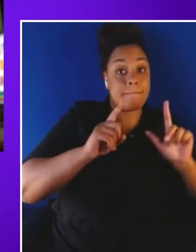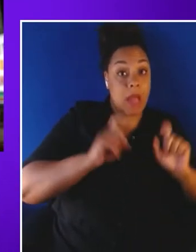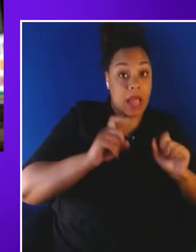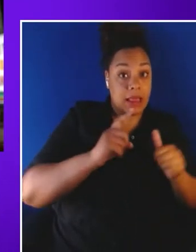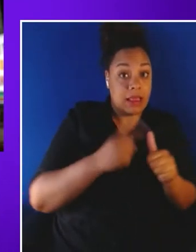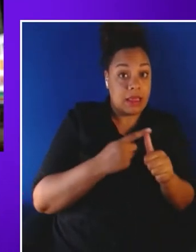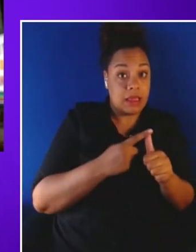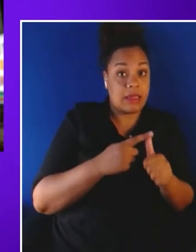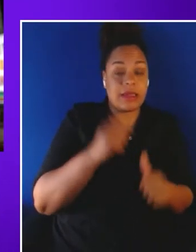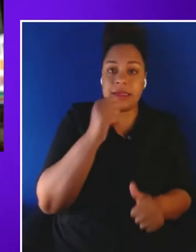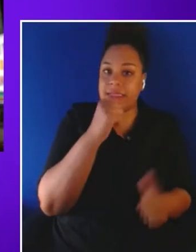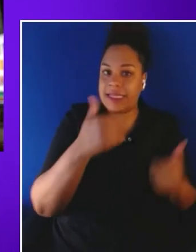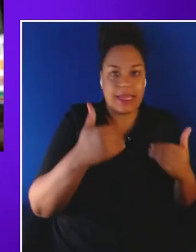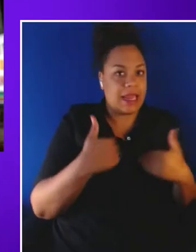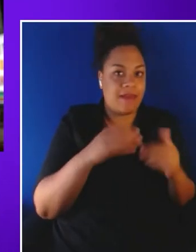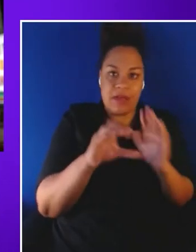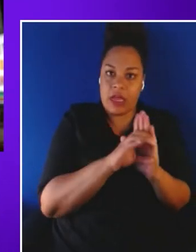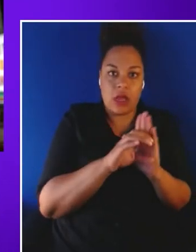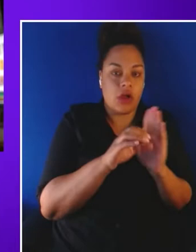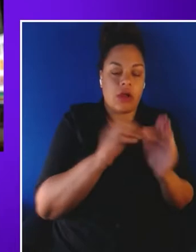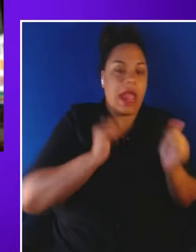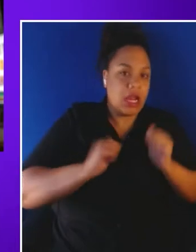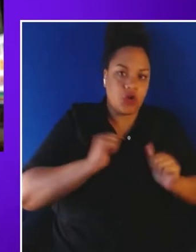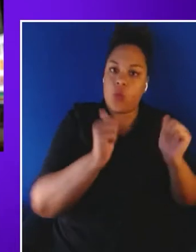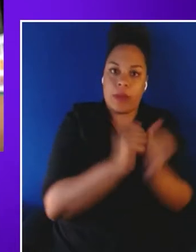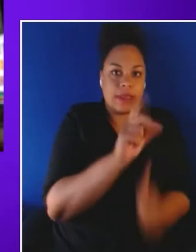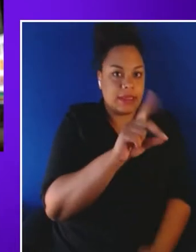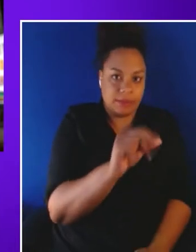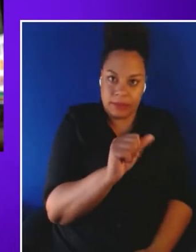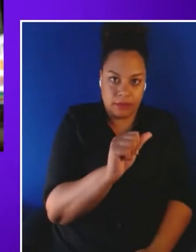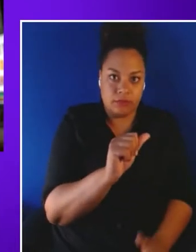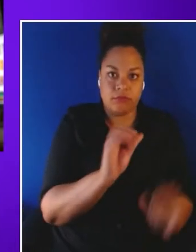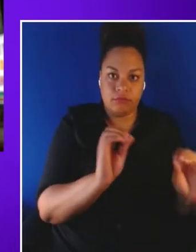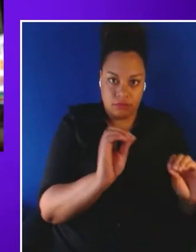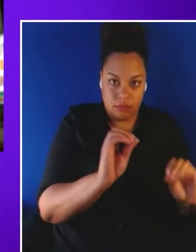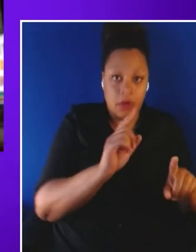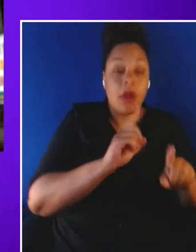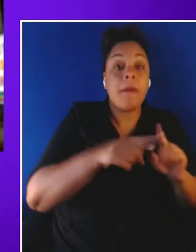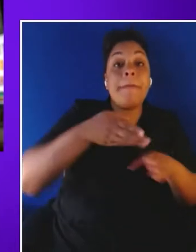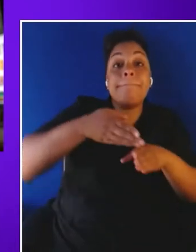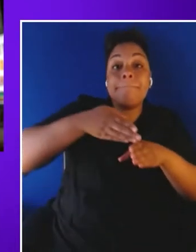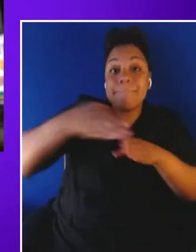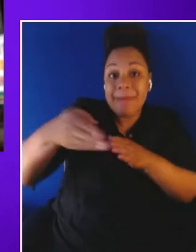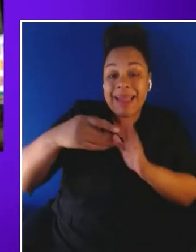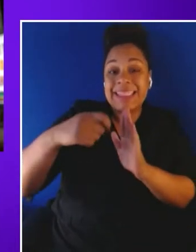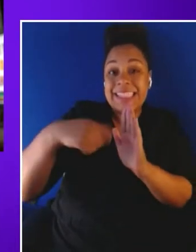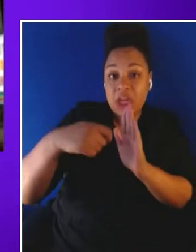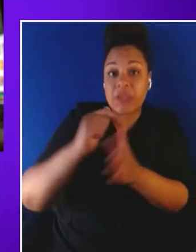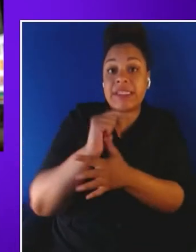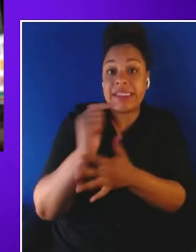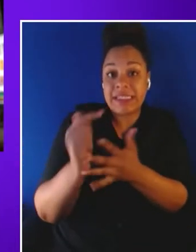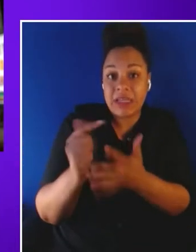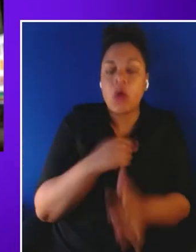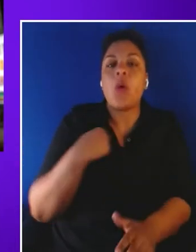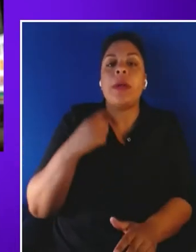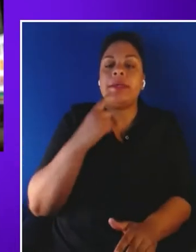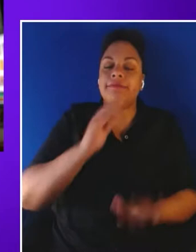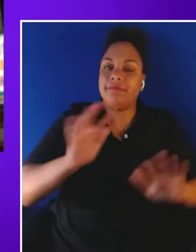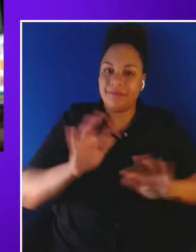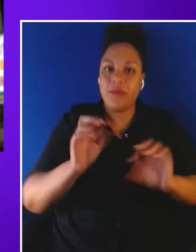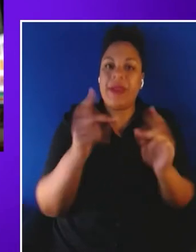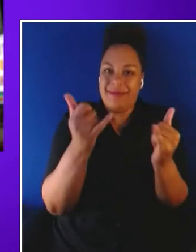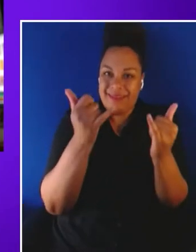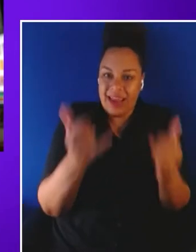character with disability. And when we did the main series, we say, okay, now let's do